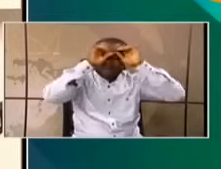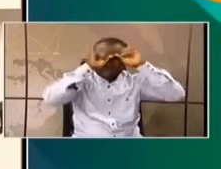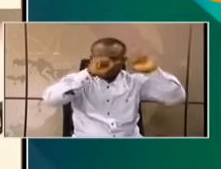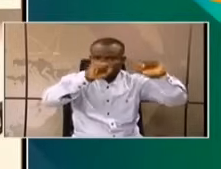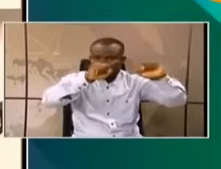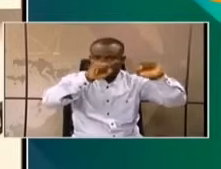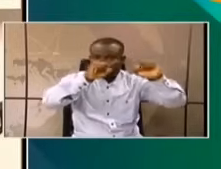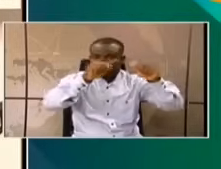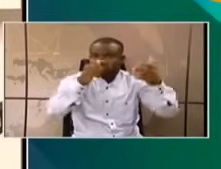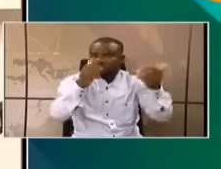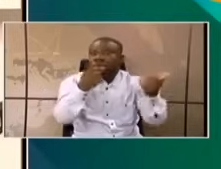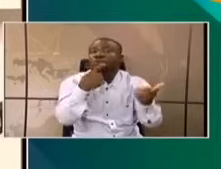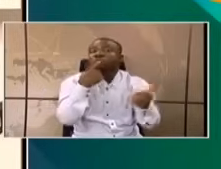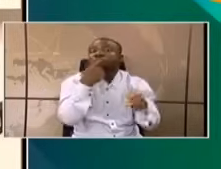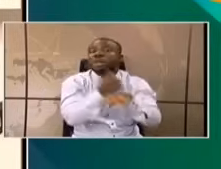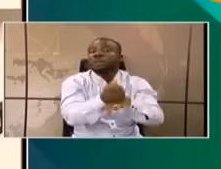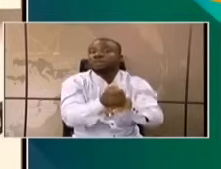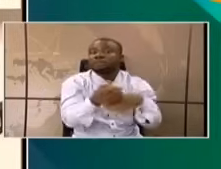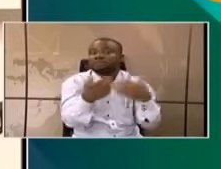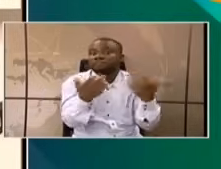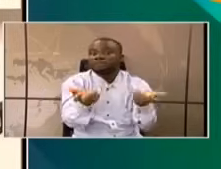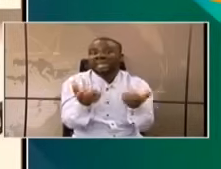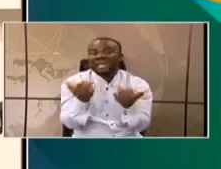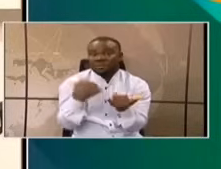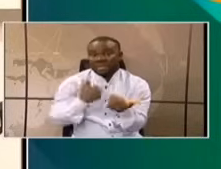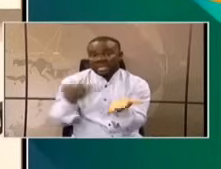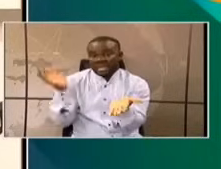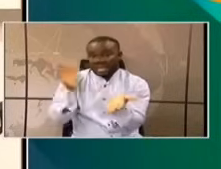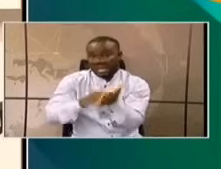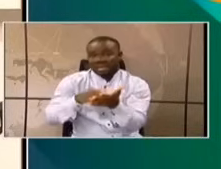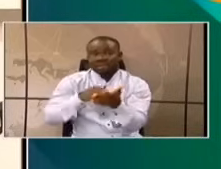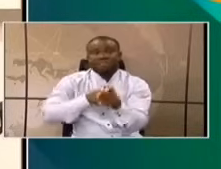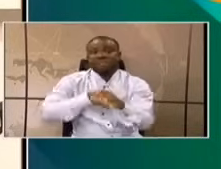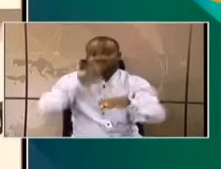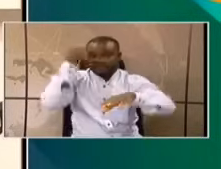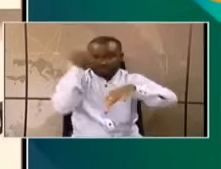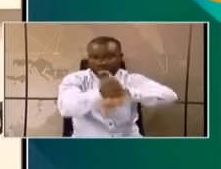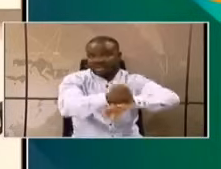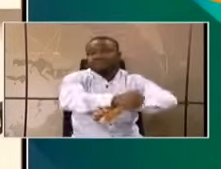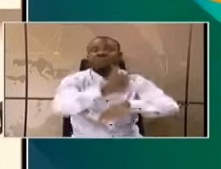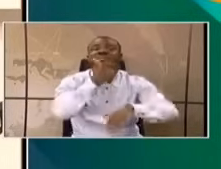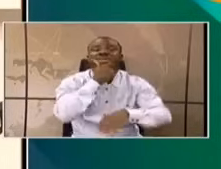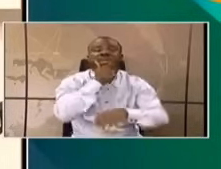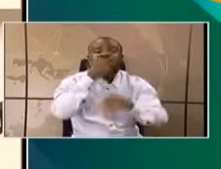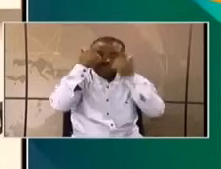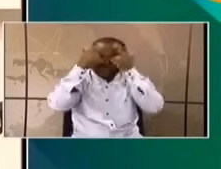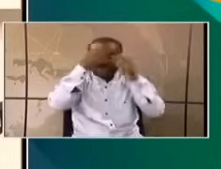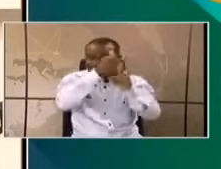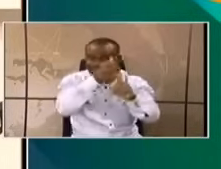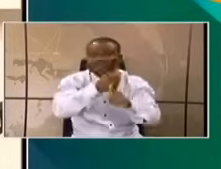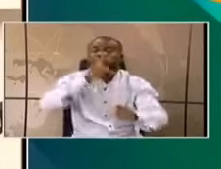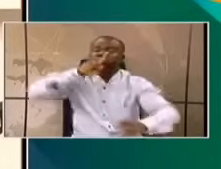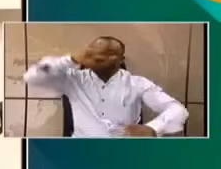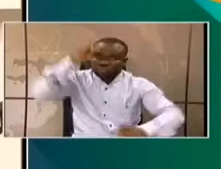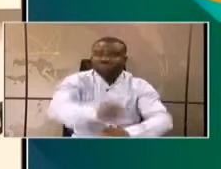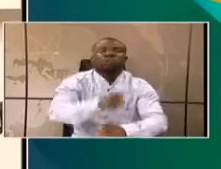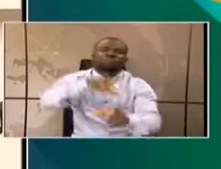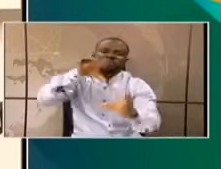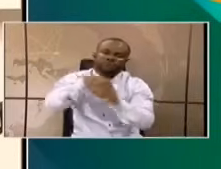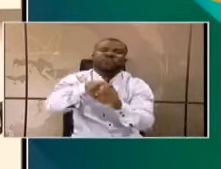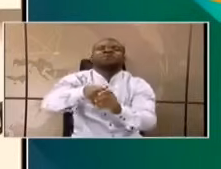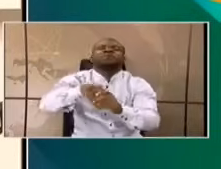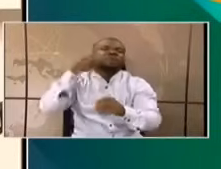the presidency led by His Excellency Nana Addo-Dankwa Akufo-Addo is actively involved in Galamsey.